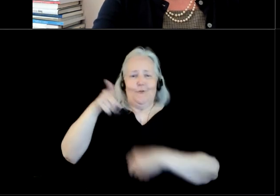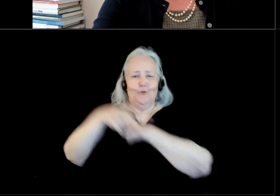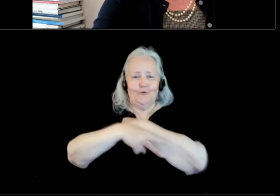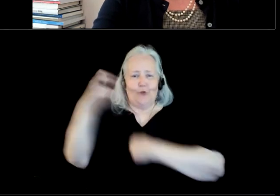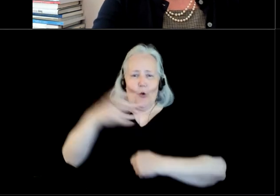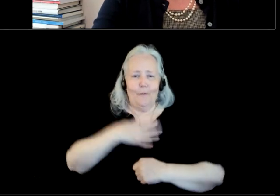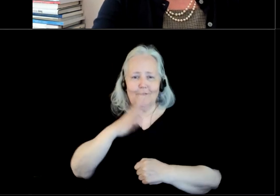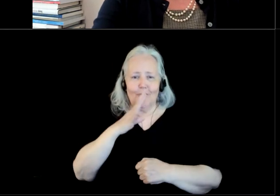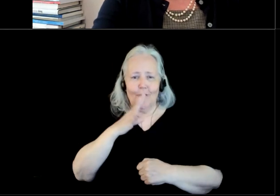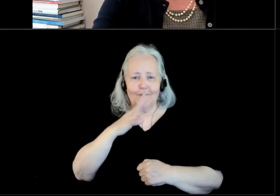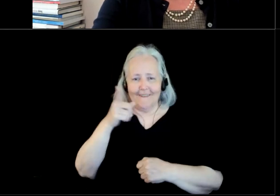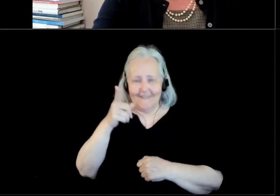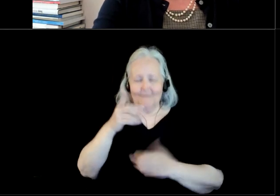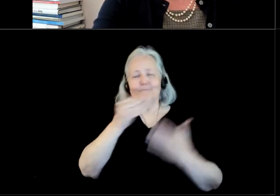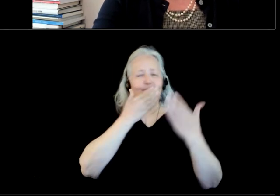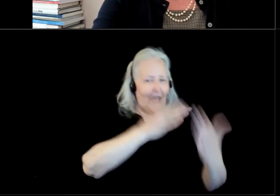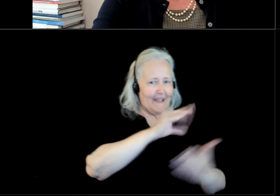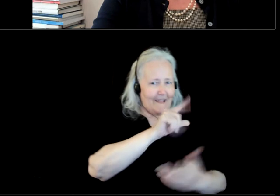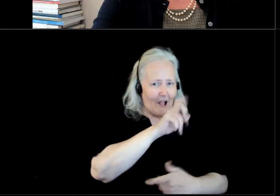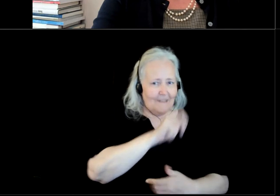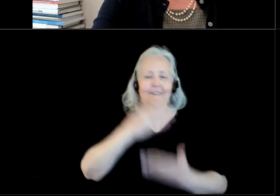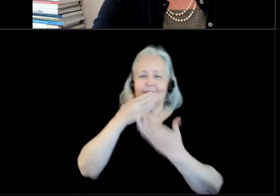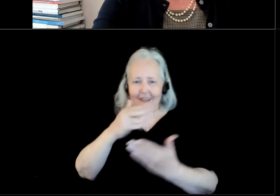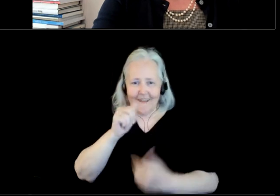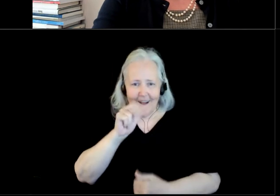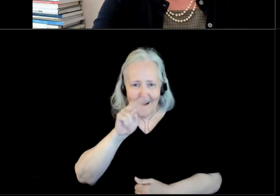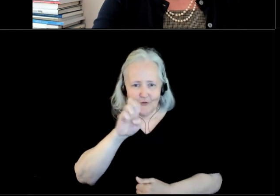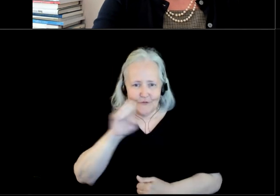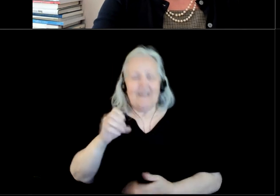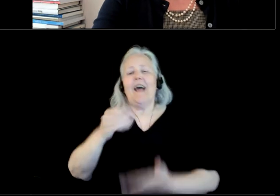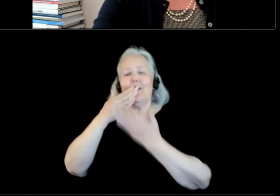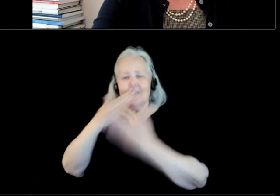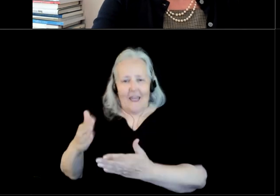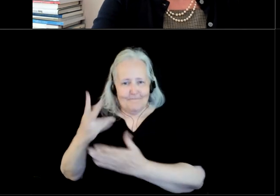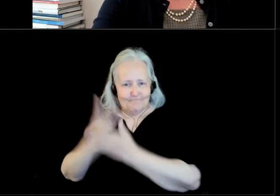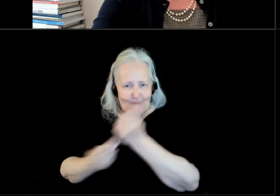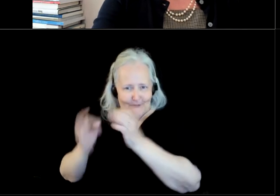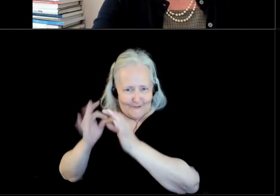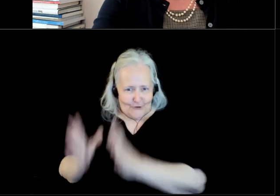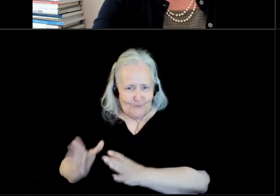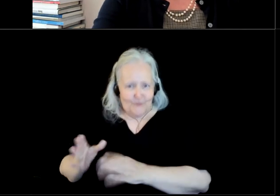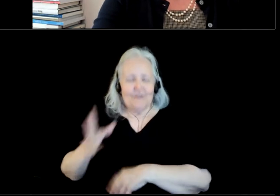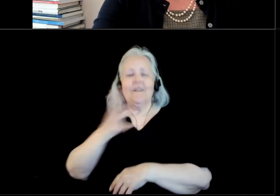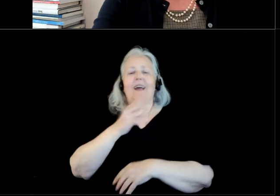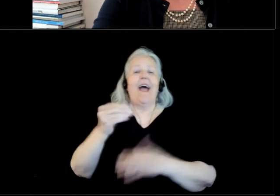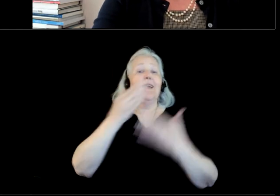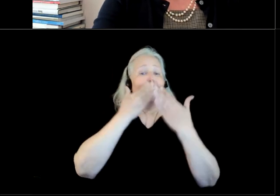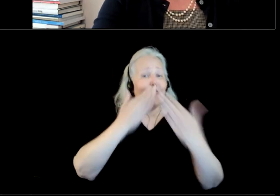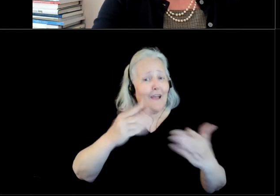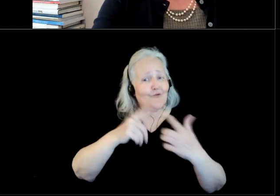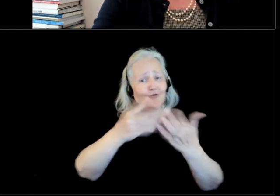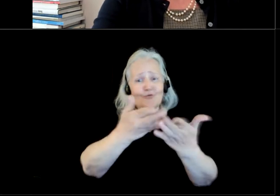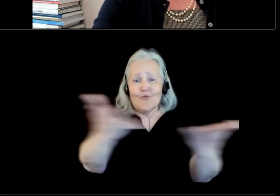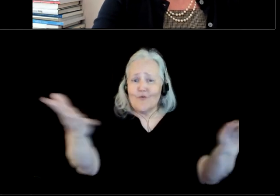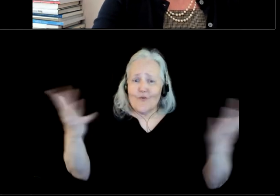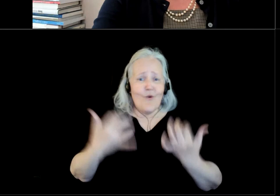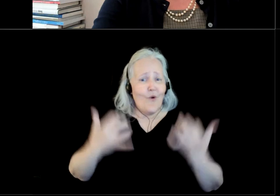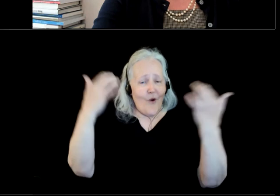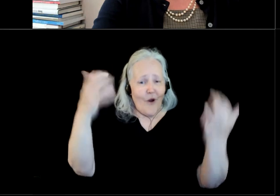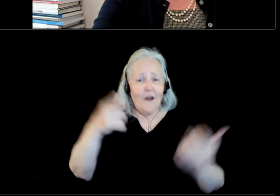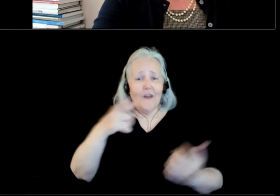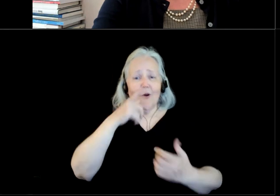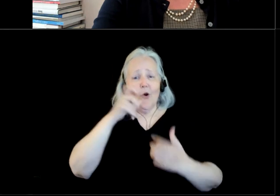you, Colleen. Thank you, Andries. Thank you to our interpreters, and thank you to all of you in the audience who took the time out of your